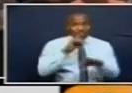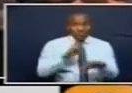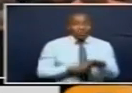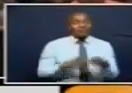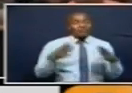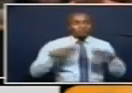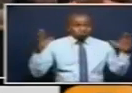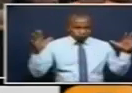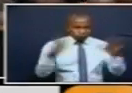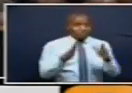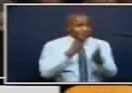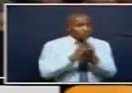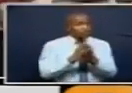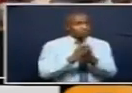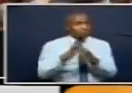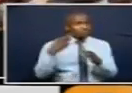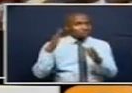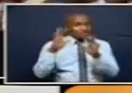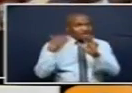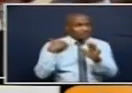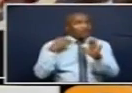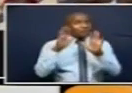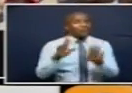crowds are important in politics, what people